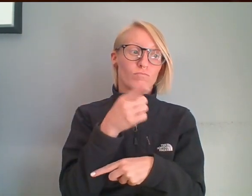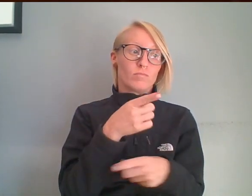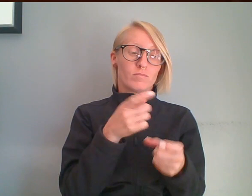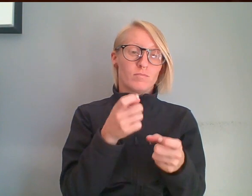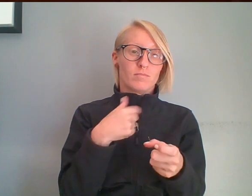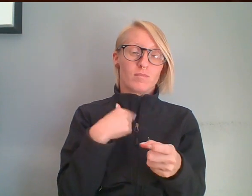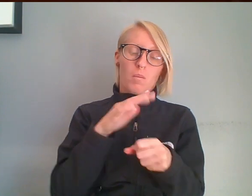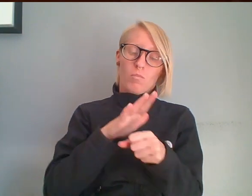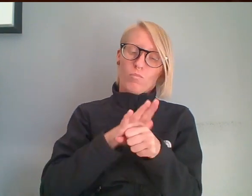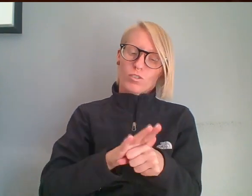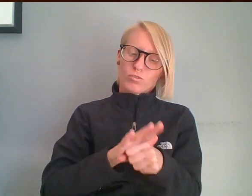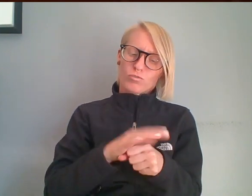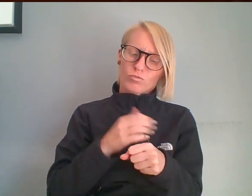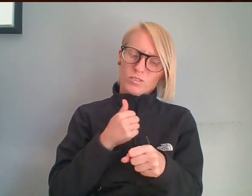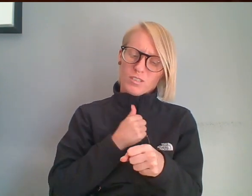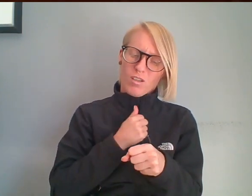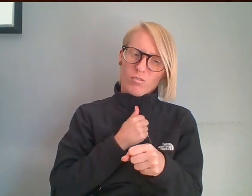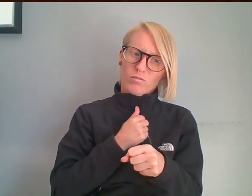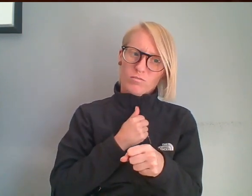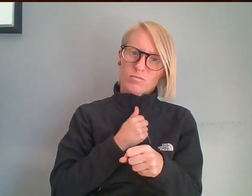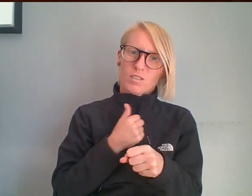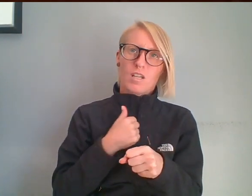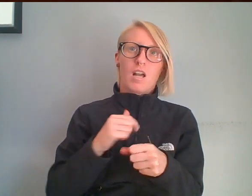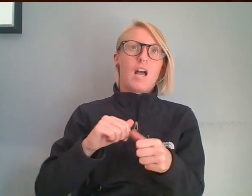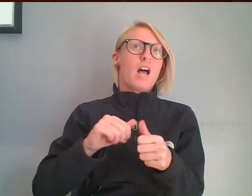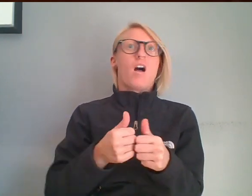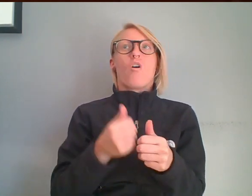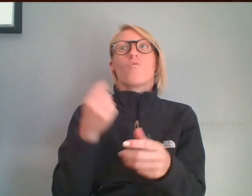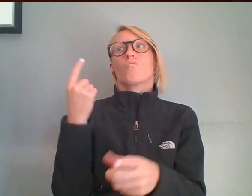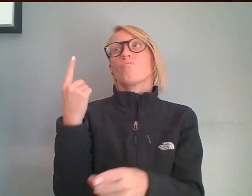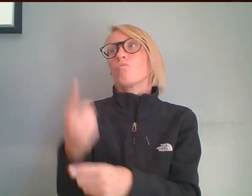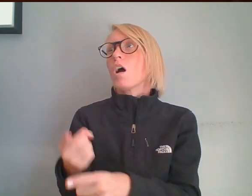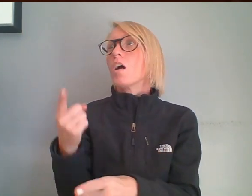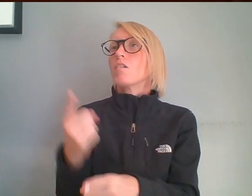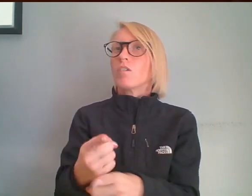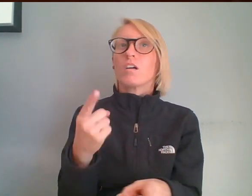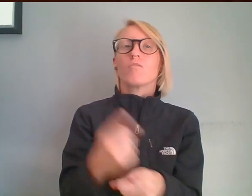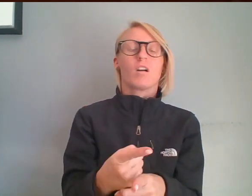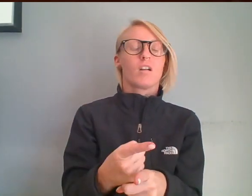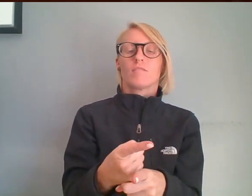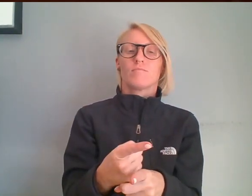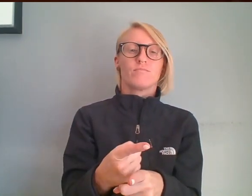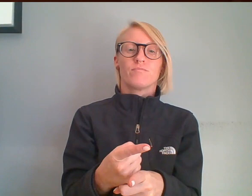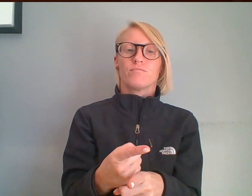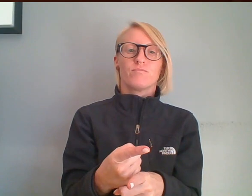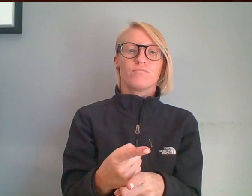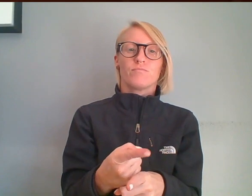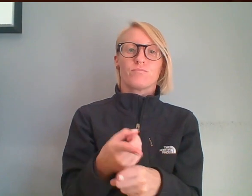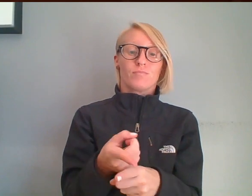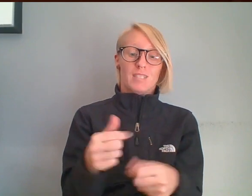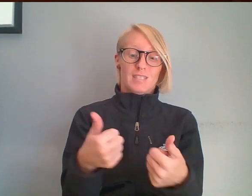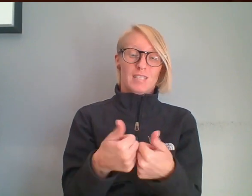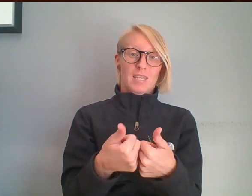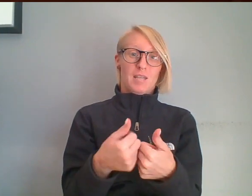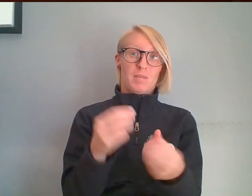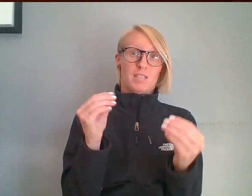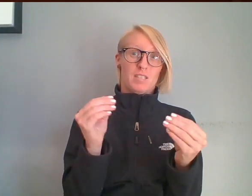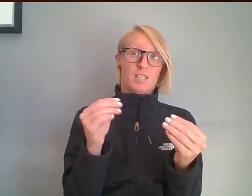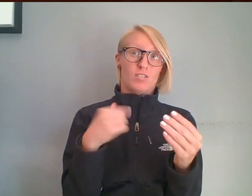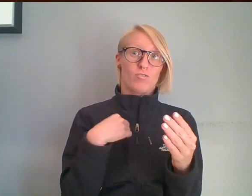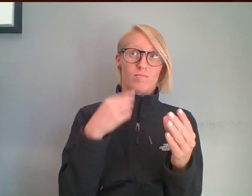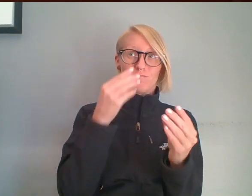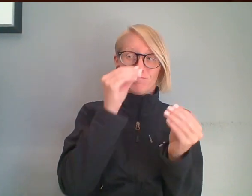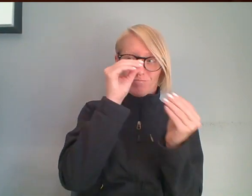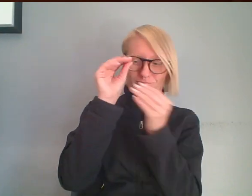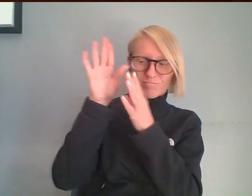much pressure on yourself trying to figure out how to get it right. So a game like this teaches us to get out of our own